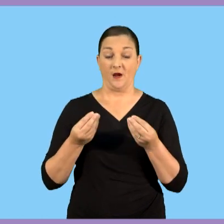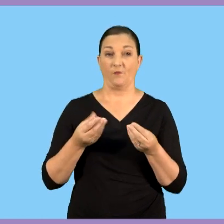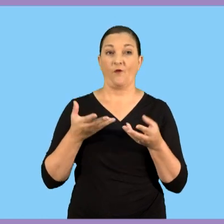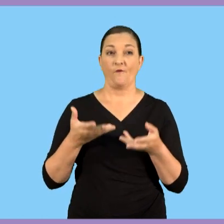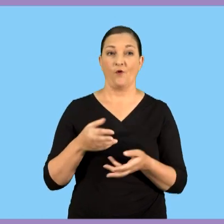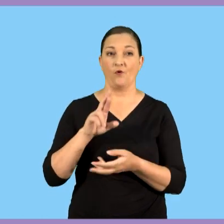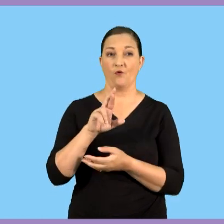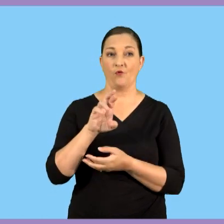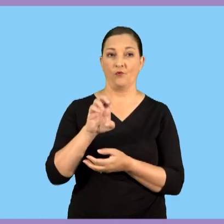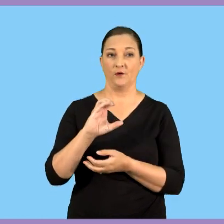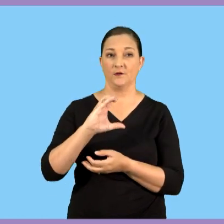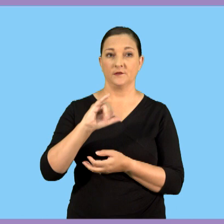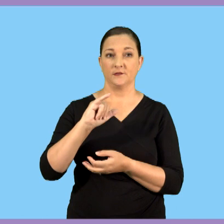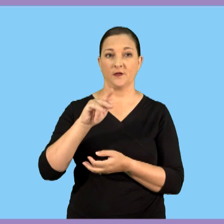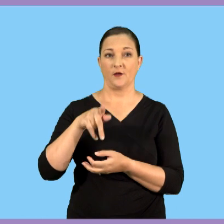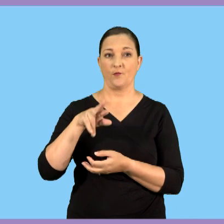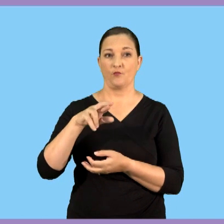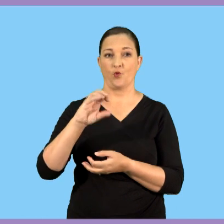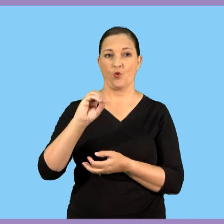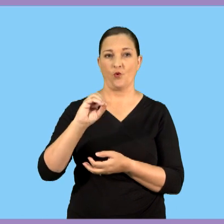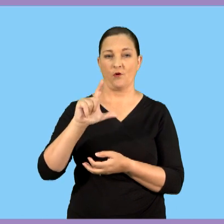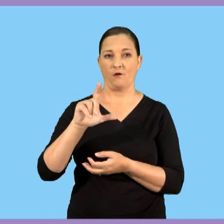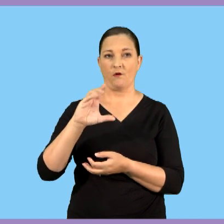its upside down version. Let's see